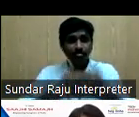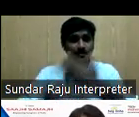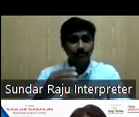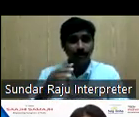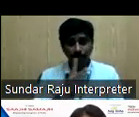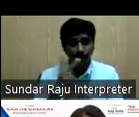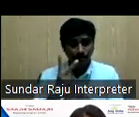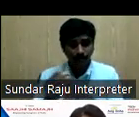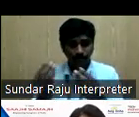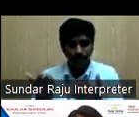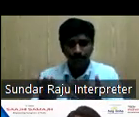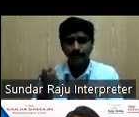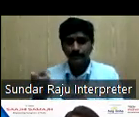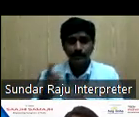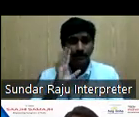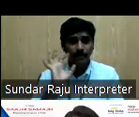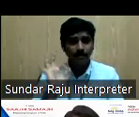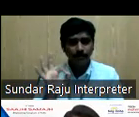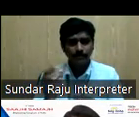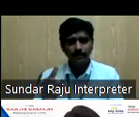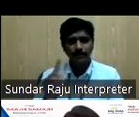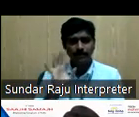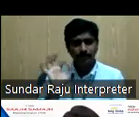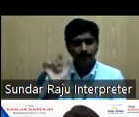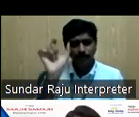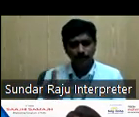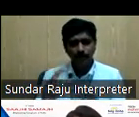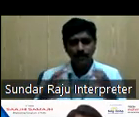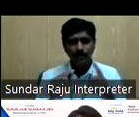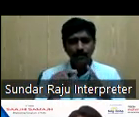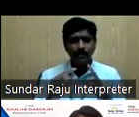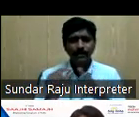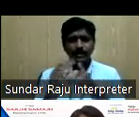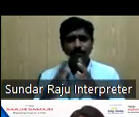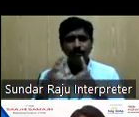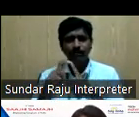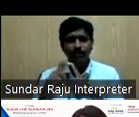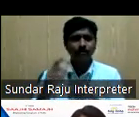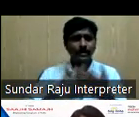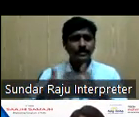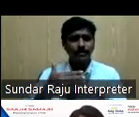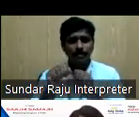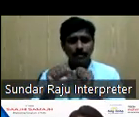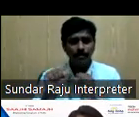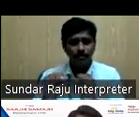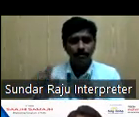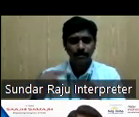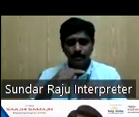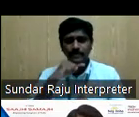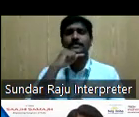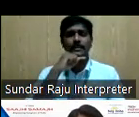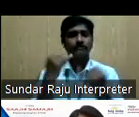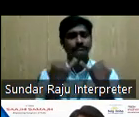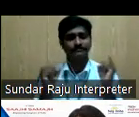and the crucial role that they play in ensuring that persons with disabilities live a life of dignity and independence. Tech